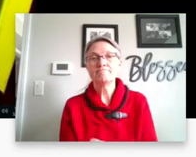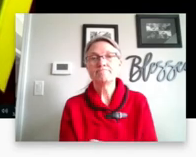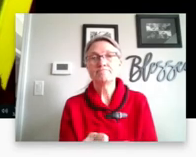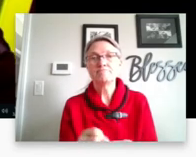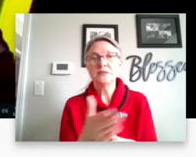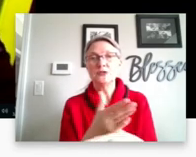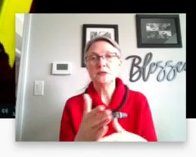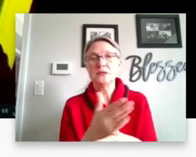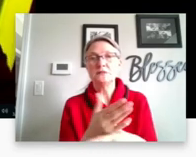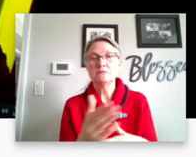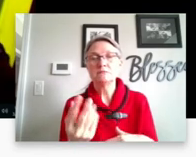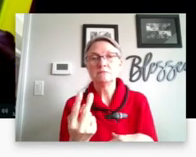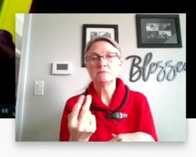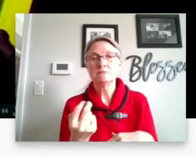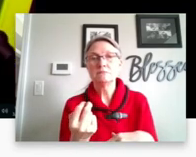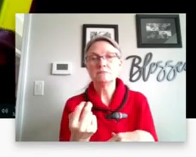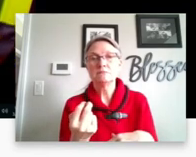between